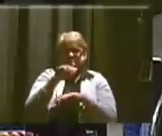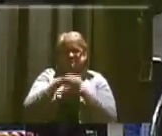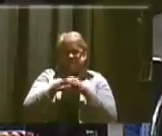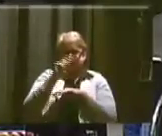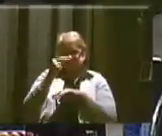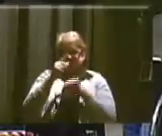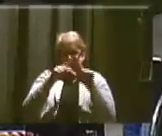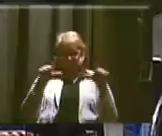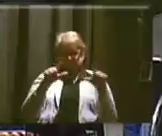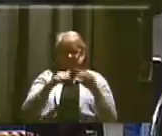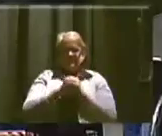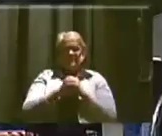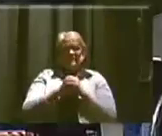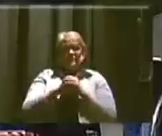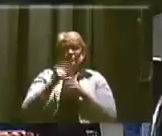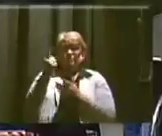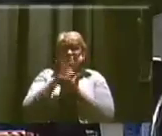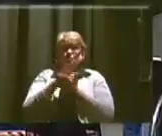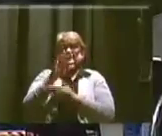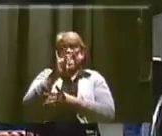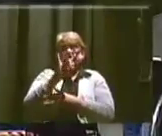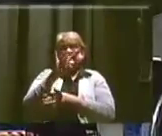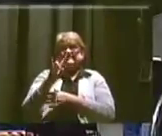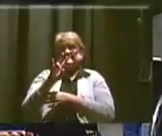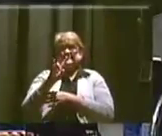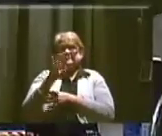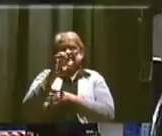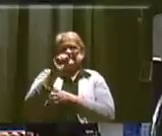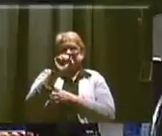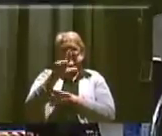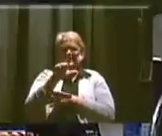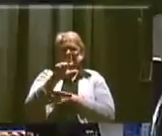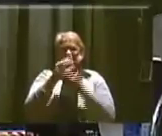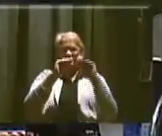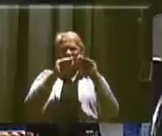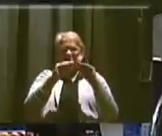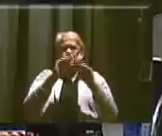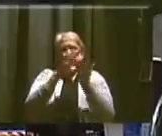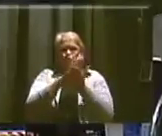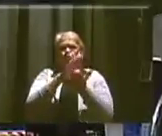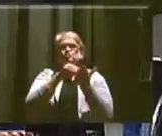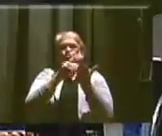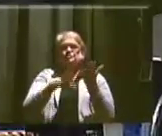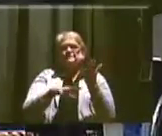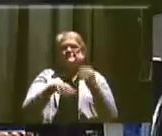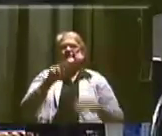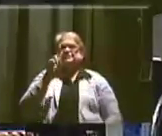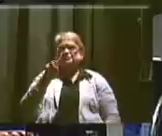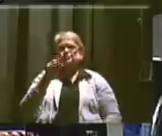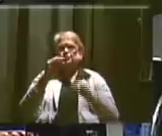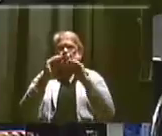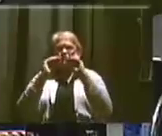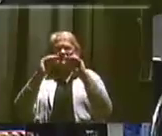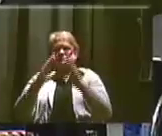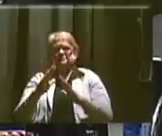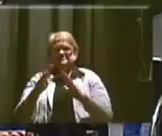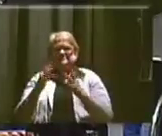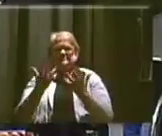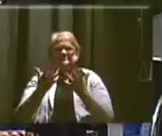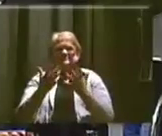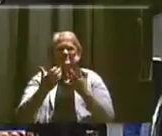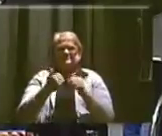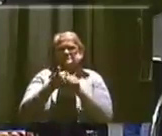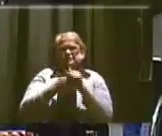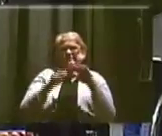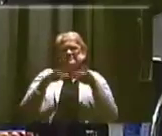87 ESL students, and we have two ESL instructors. So that would mean that each child would get about